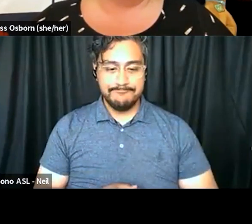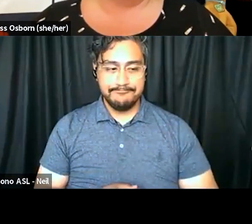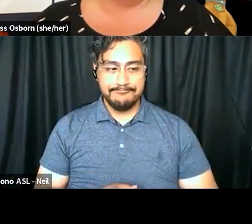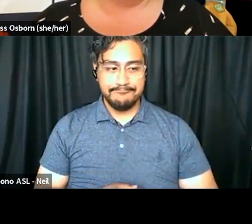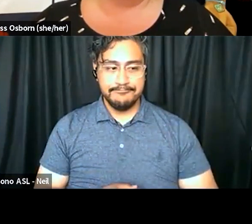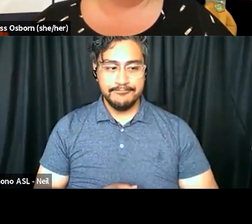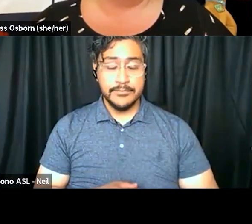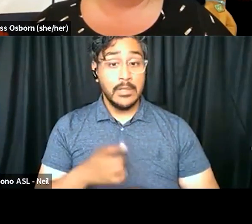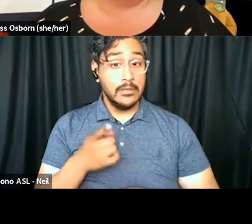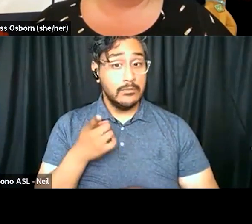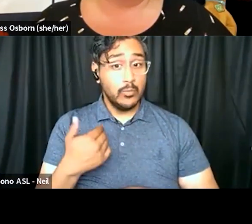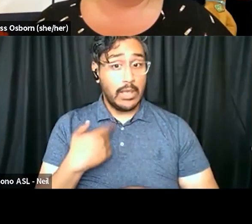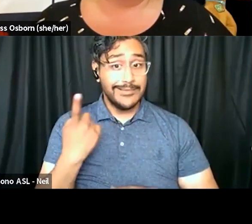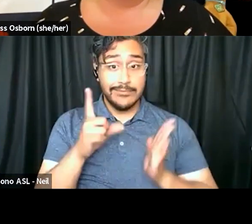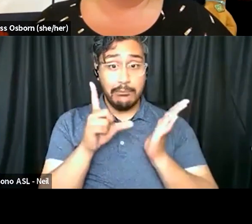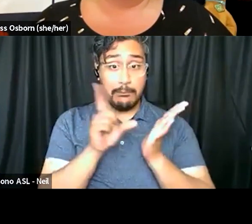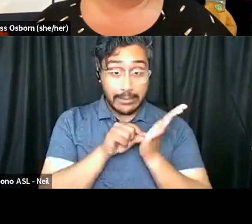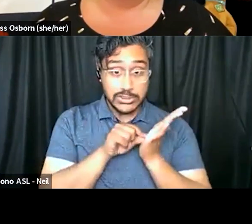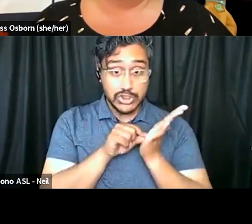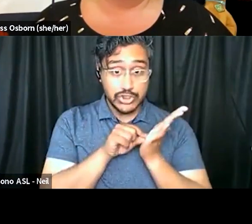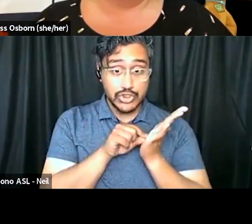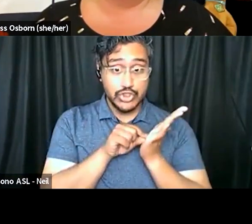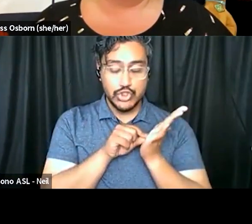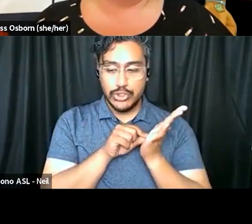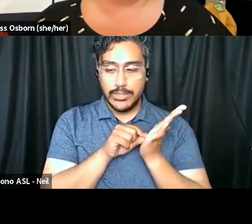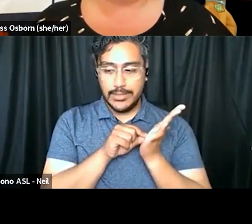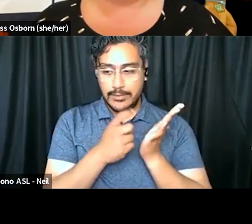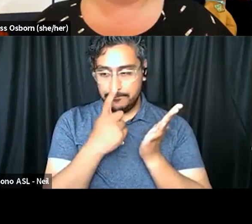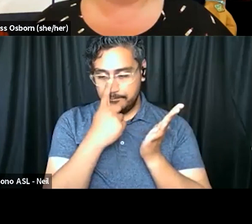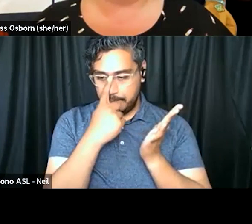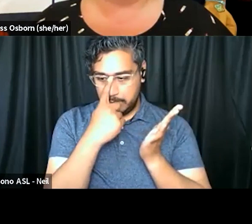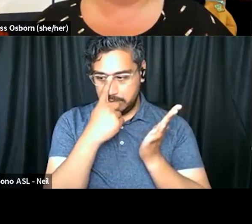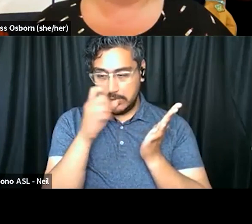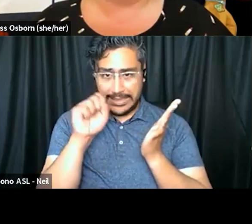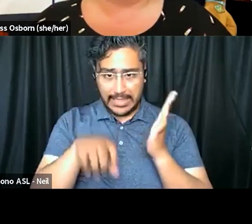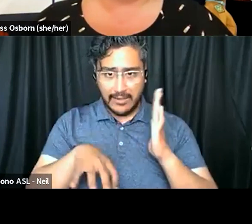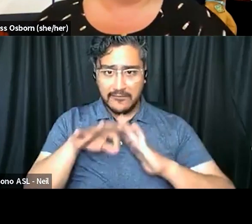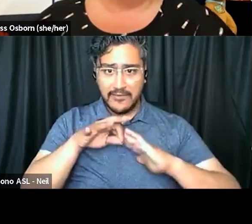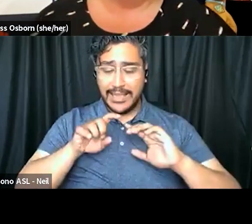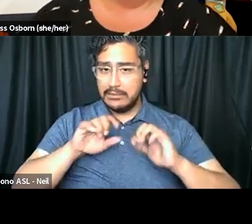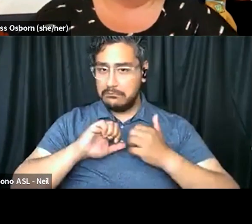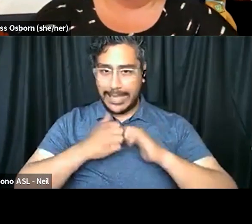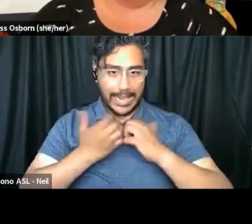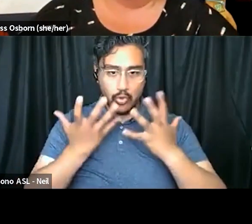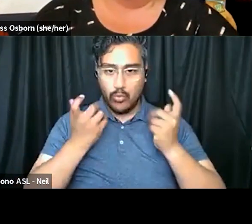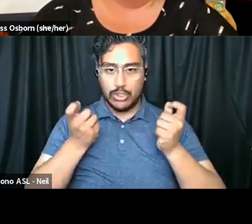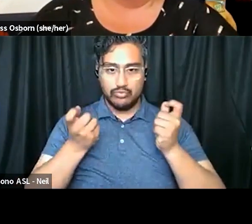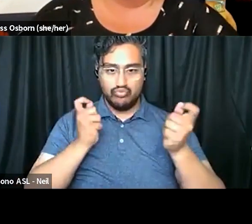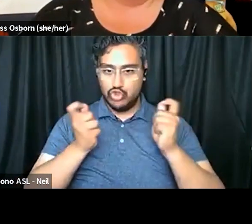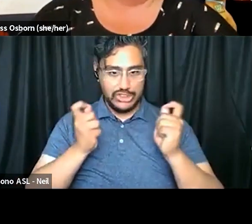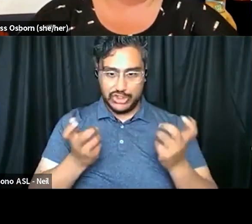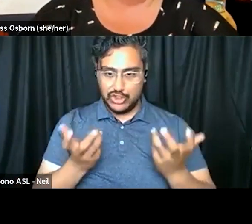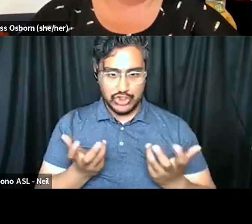something published, you can find the ways that you would want to change it. For me,